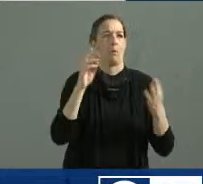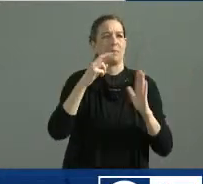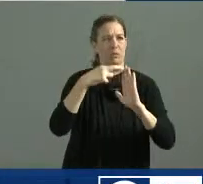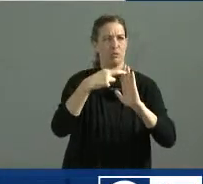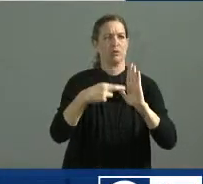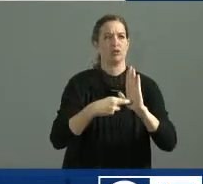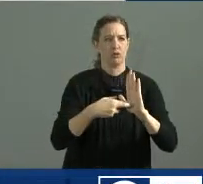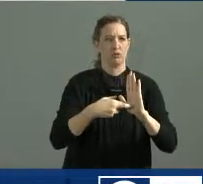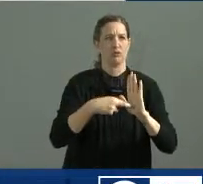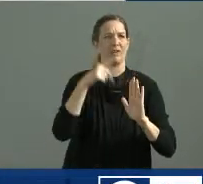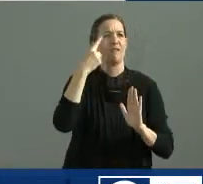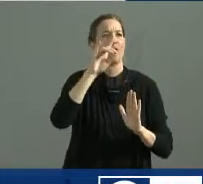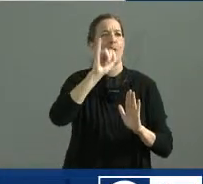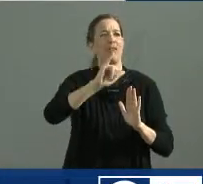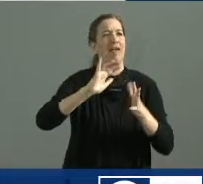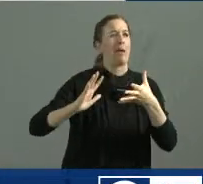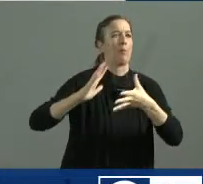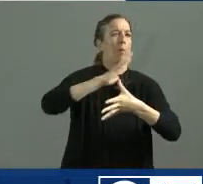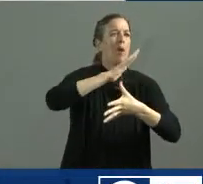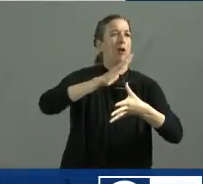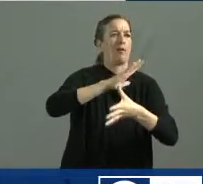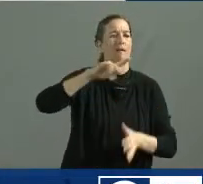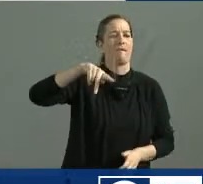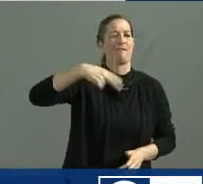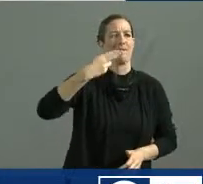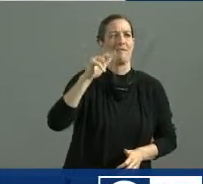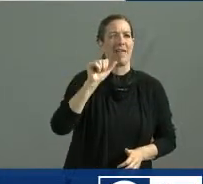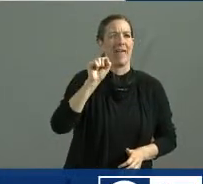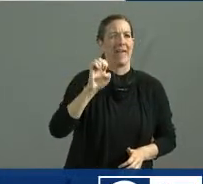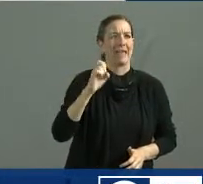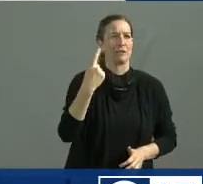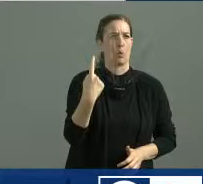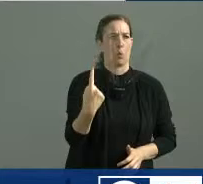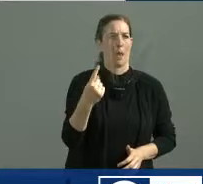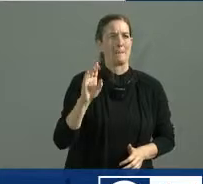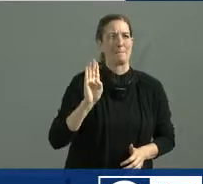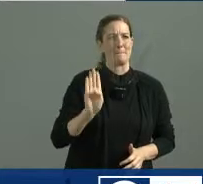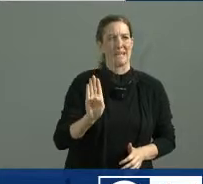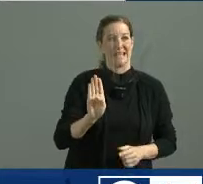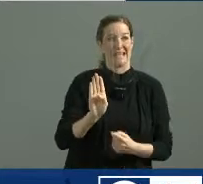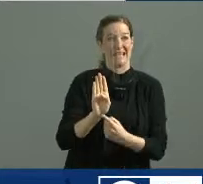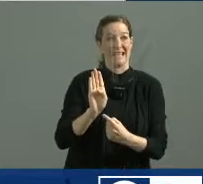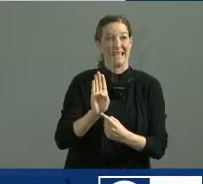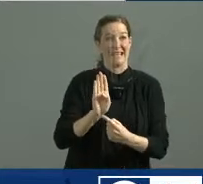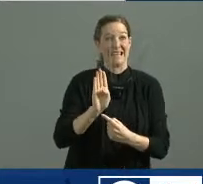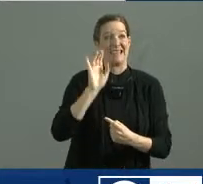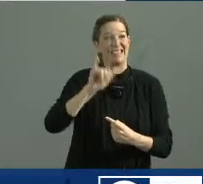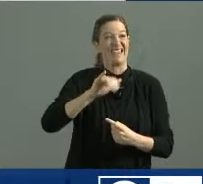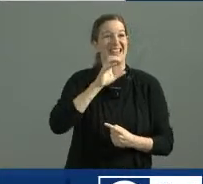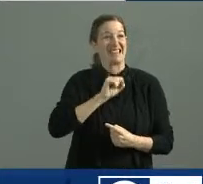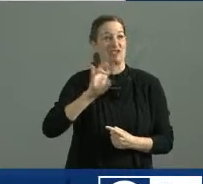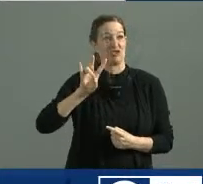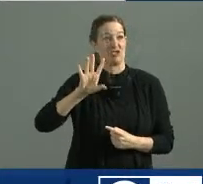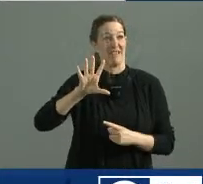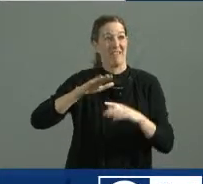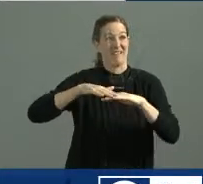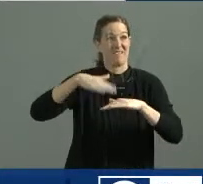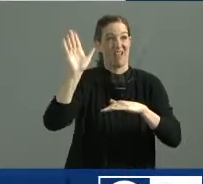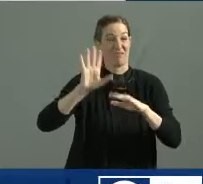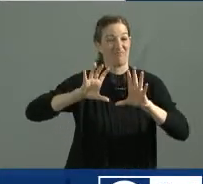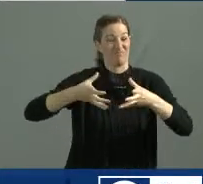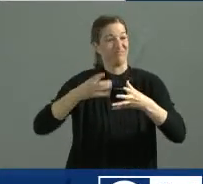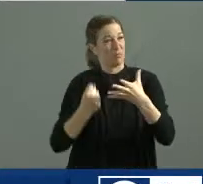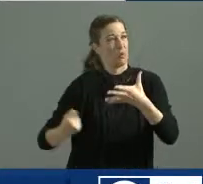the prioritized phase 1B. So that includes our over 75 population. There will be multiple mechanisms